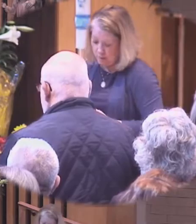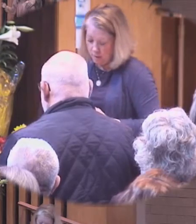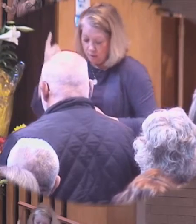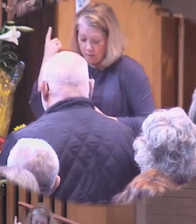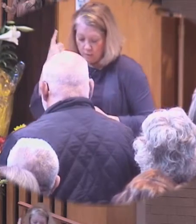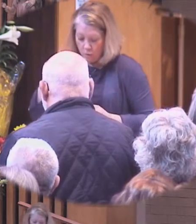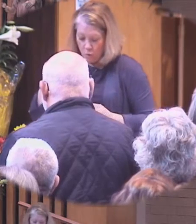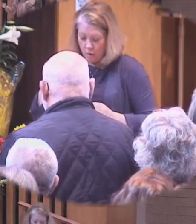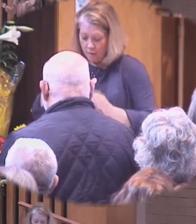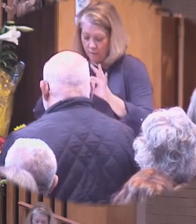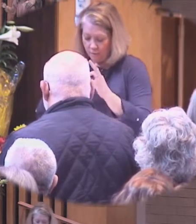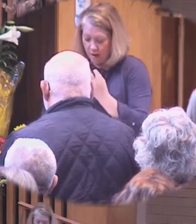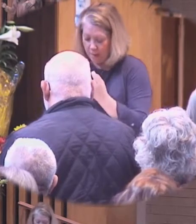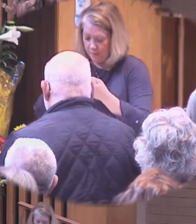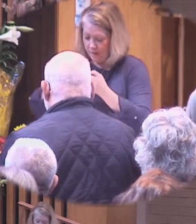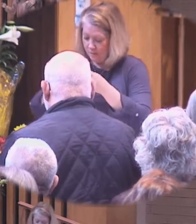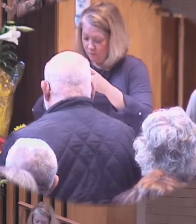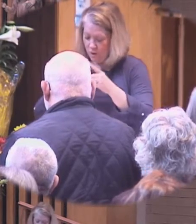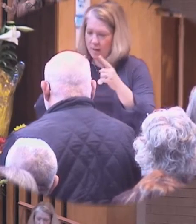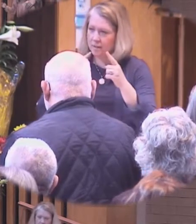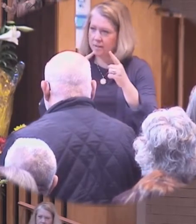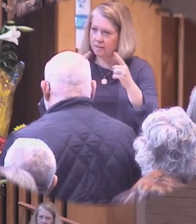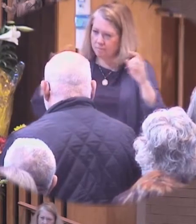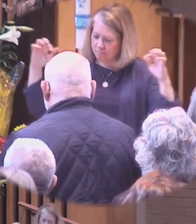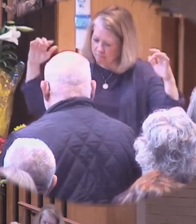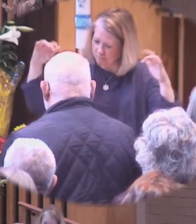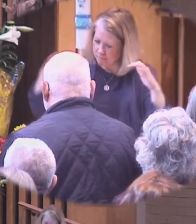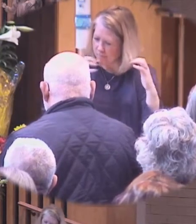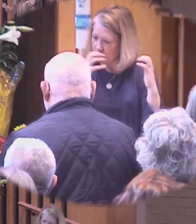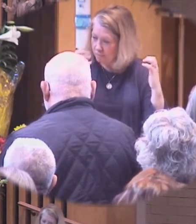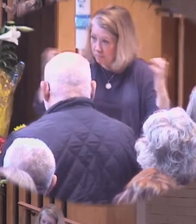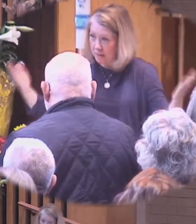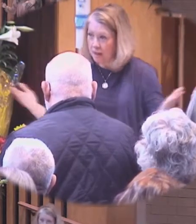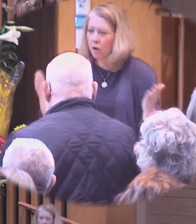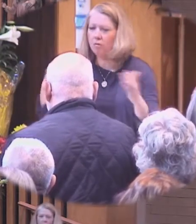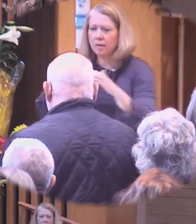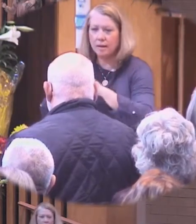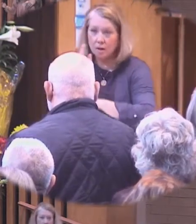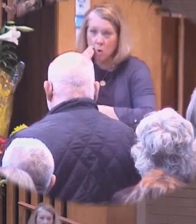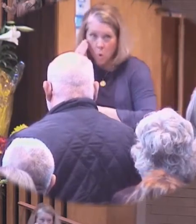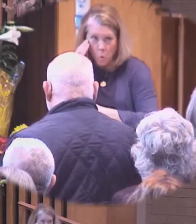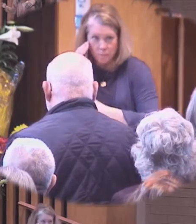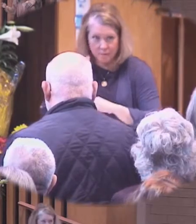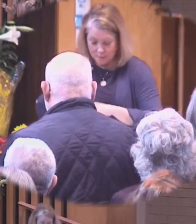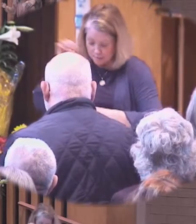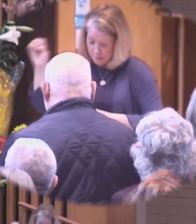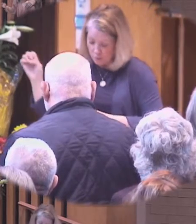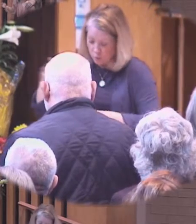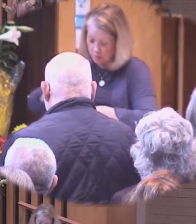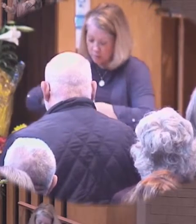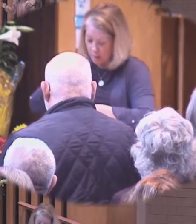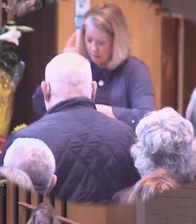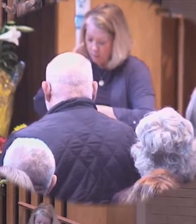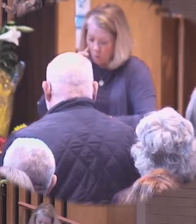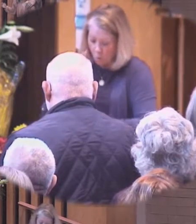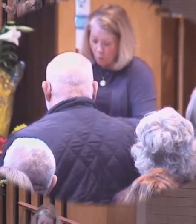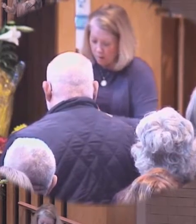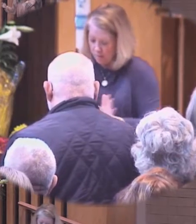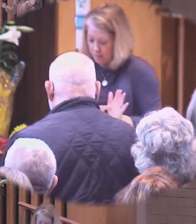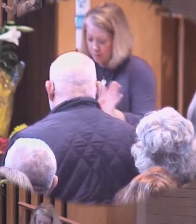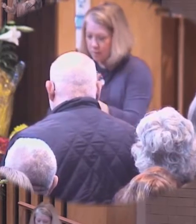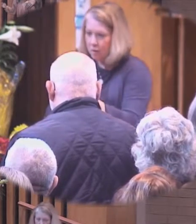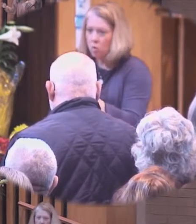of family and friends this Easter, may it be a time of witness, growth, and